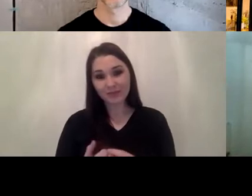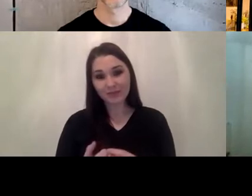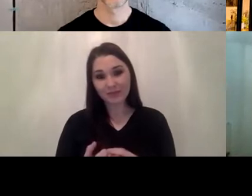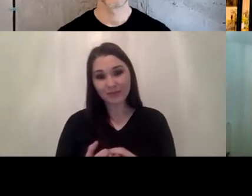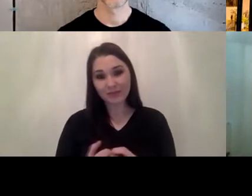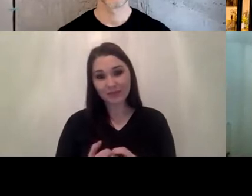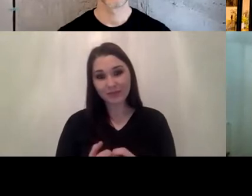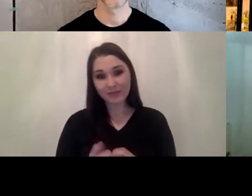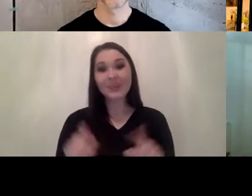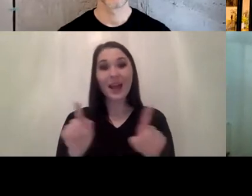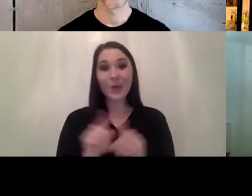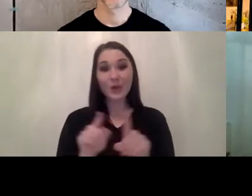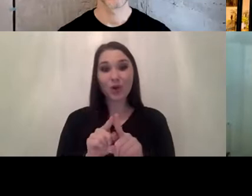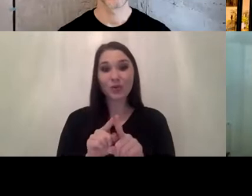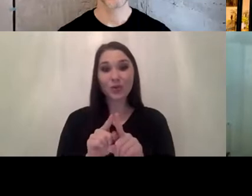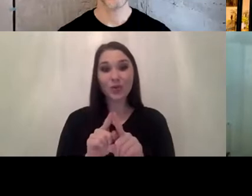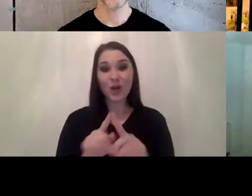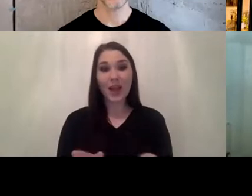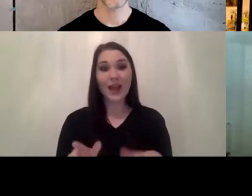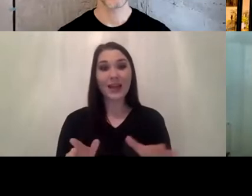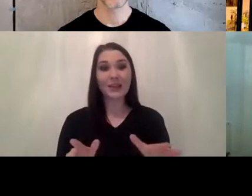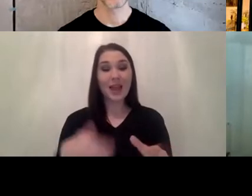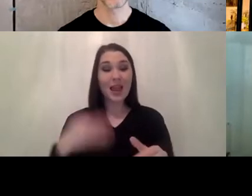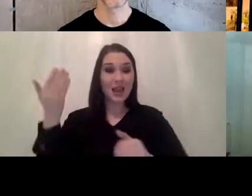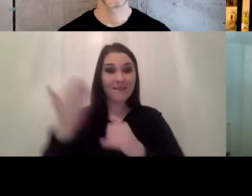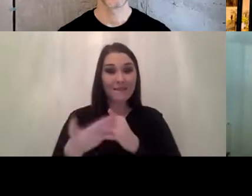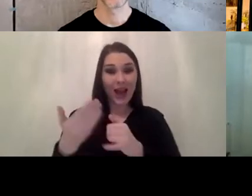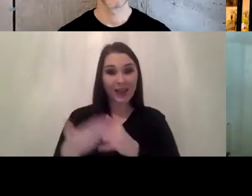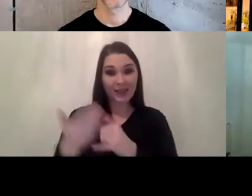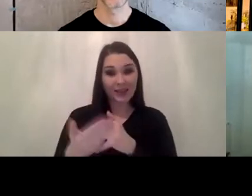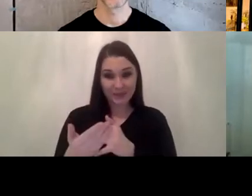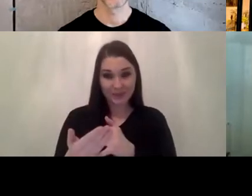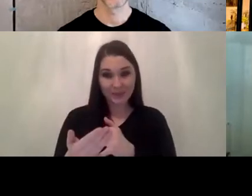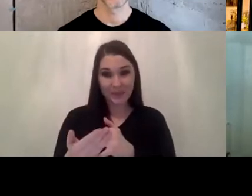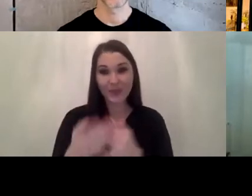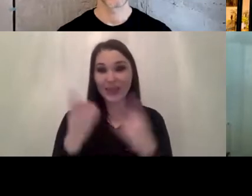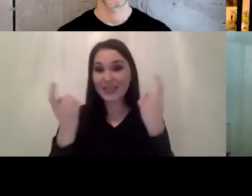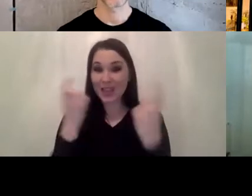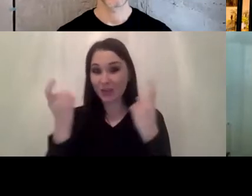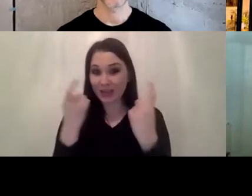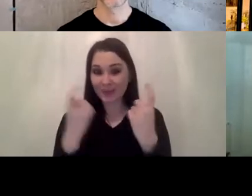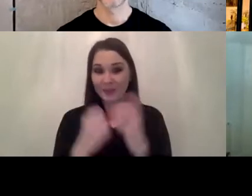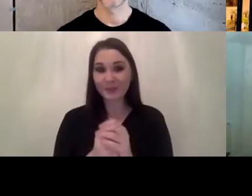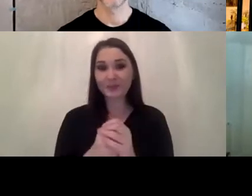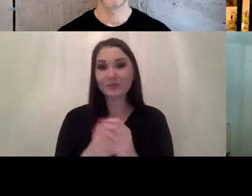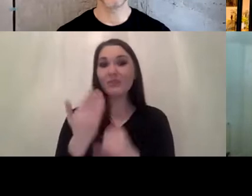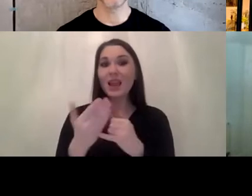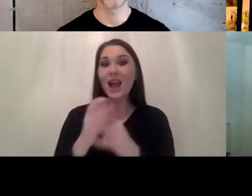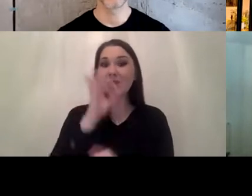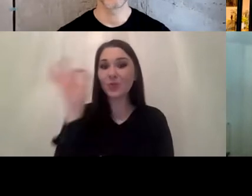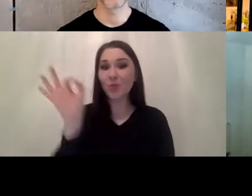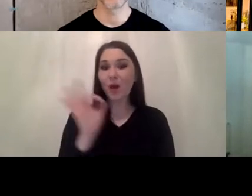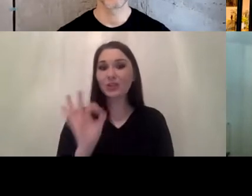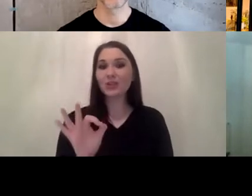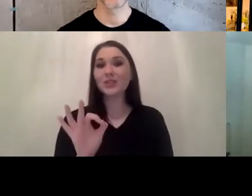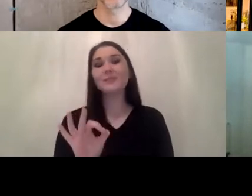conversation a bit of like moving towards our last final minutes. So considering that the situation that we are at